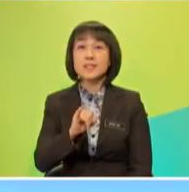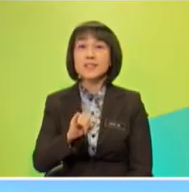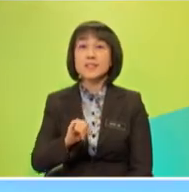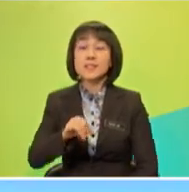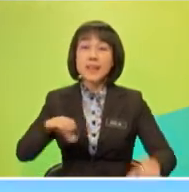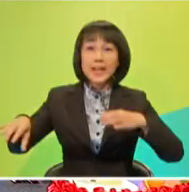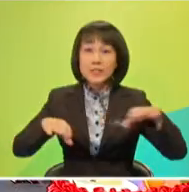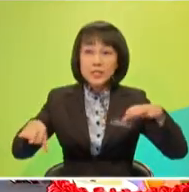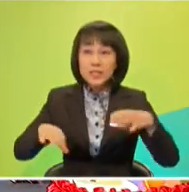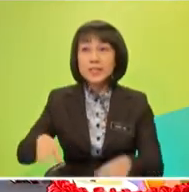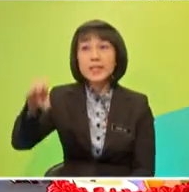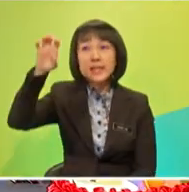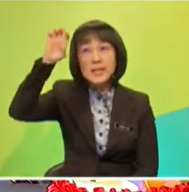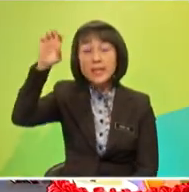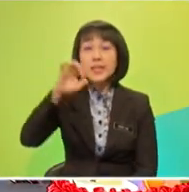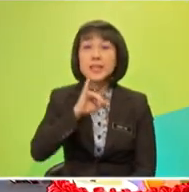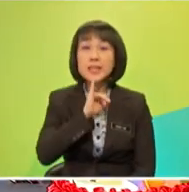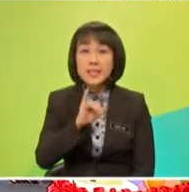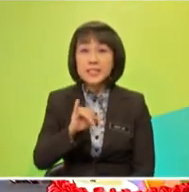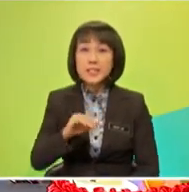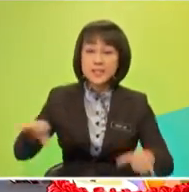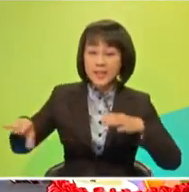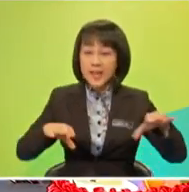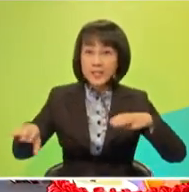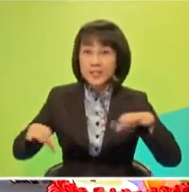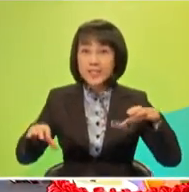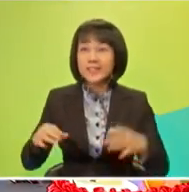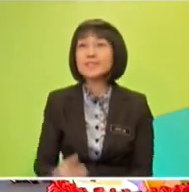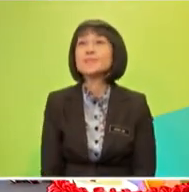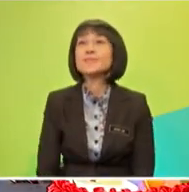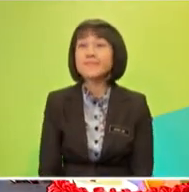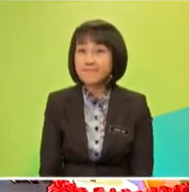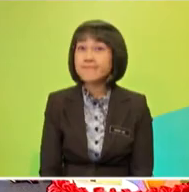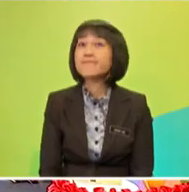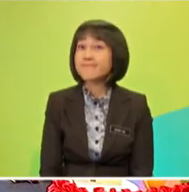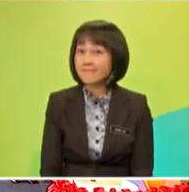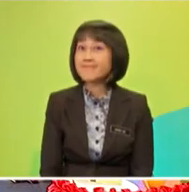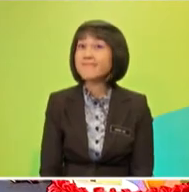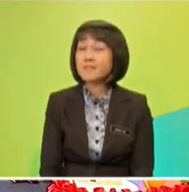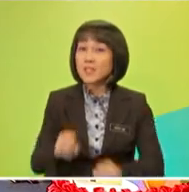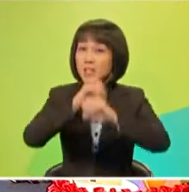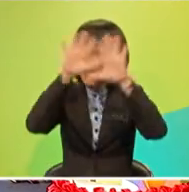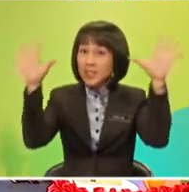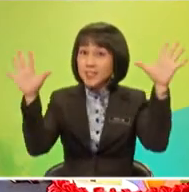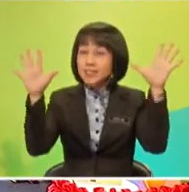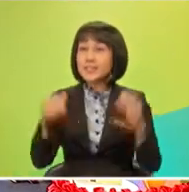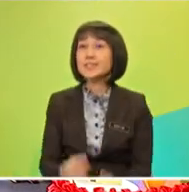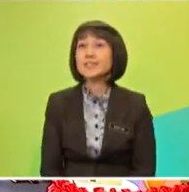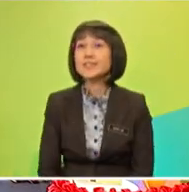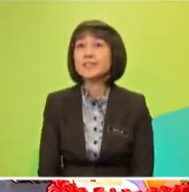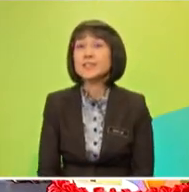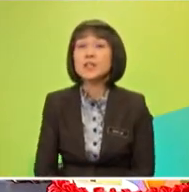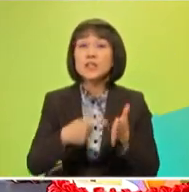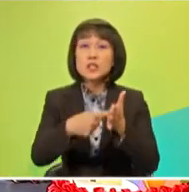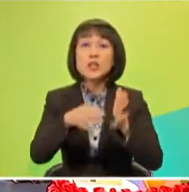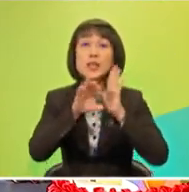the action or he's the action. Okay. Is that clear? Maybe we can show our friends an example,